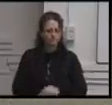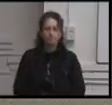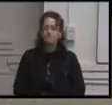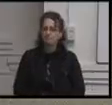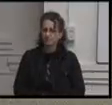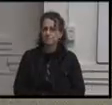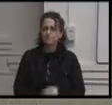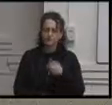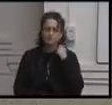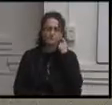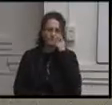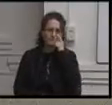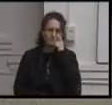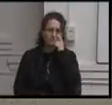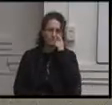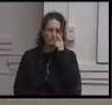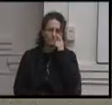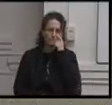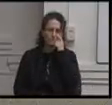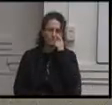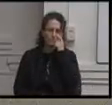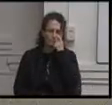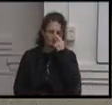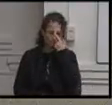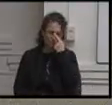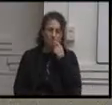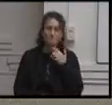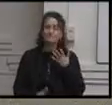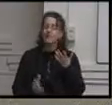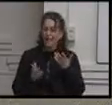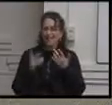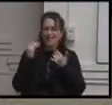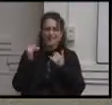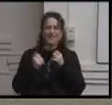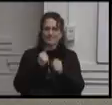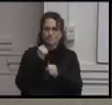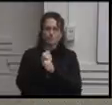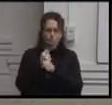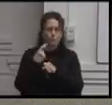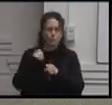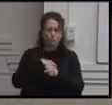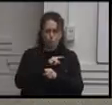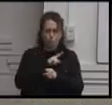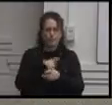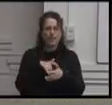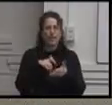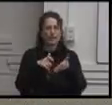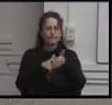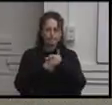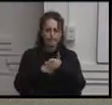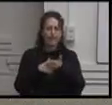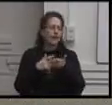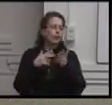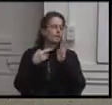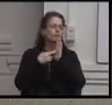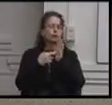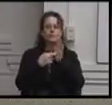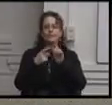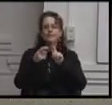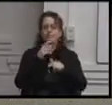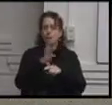have people from the administration and representative from the board, the select